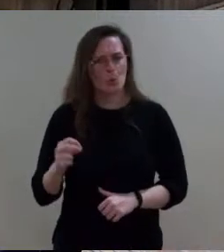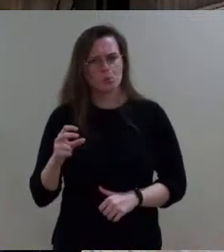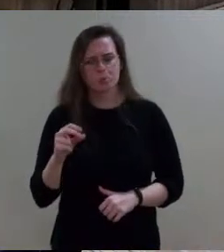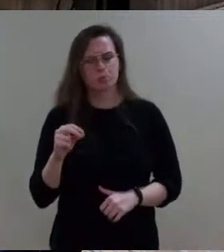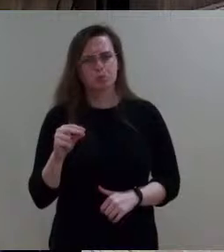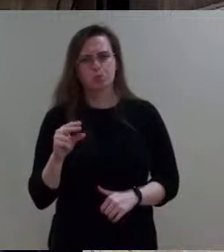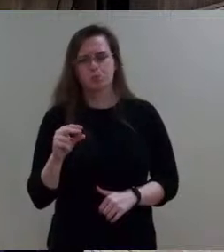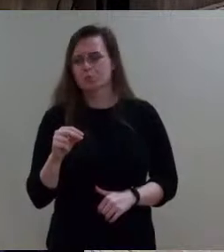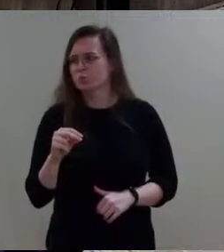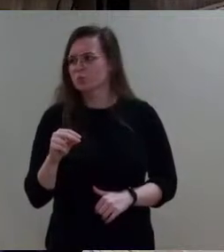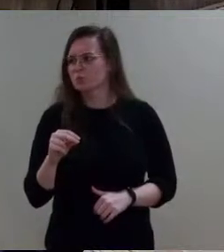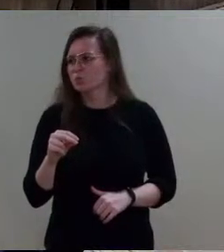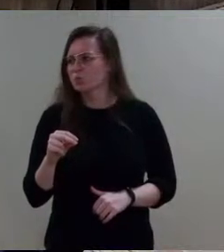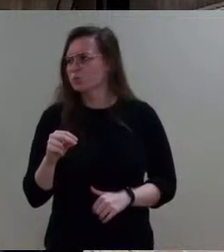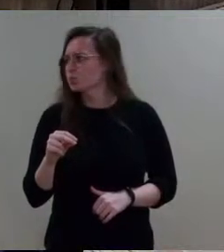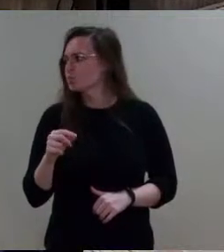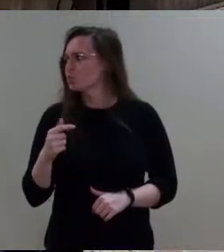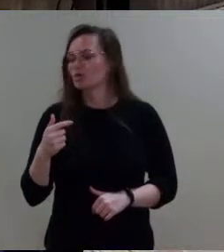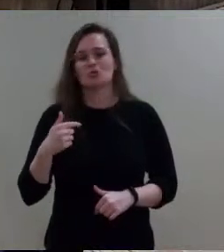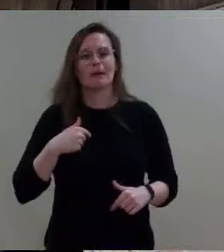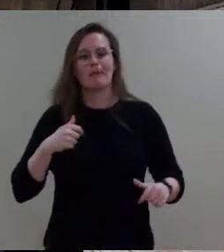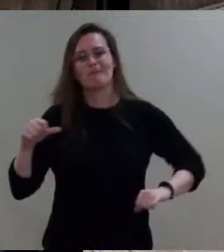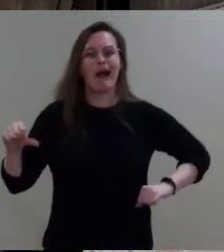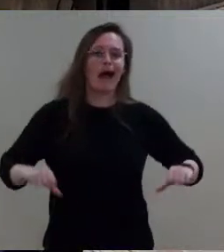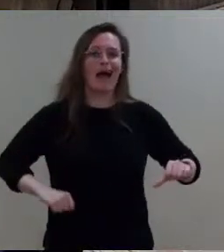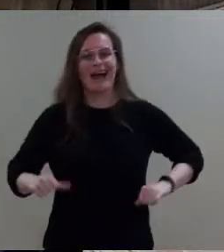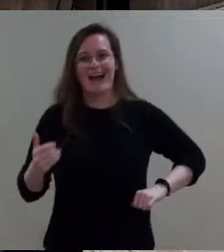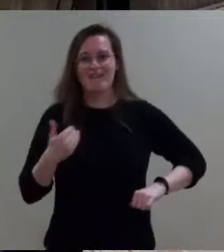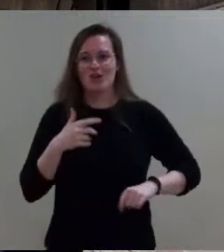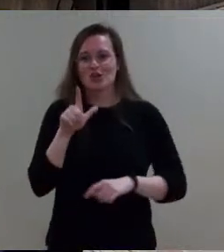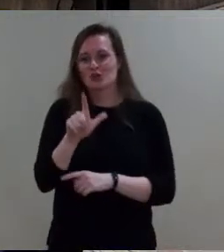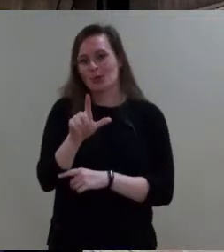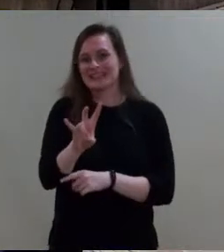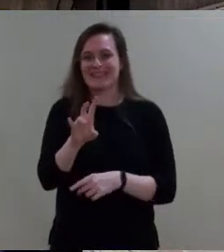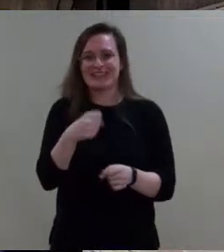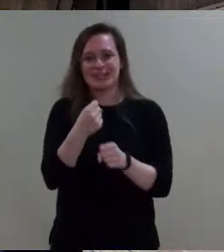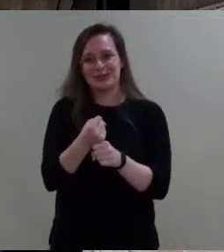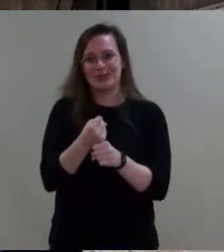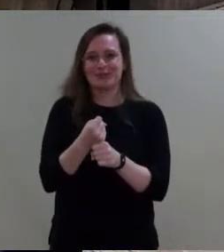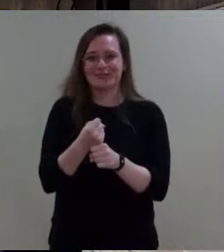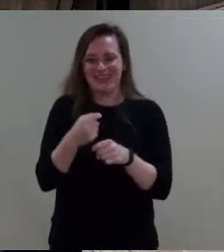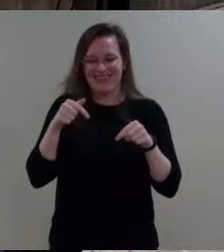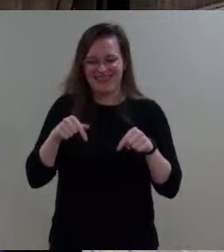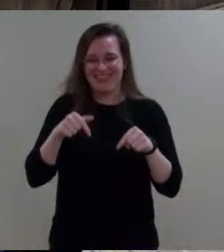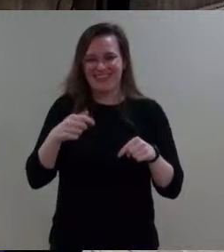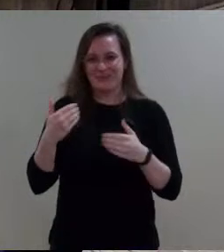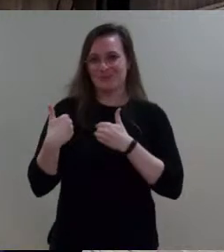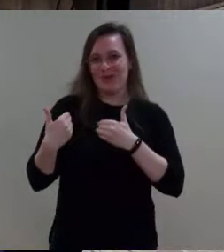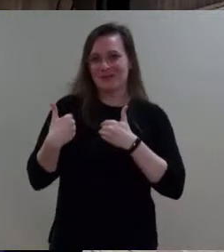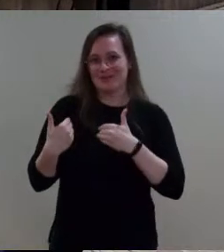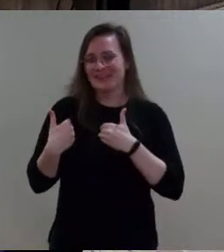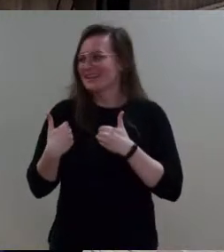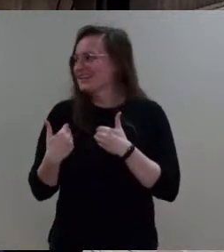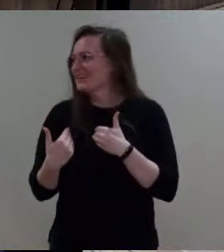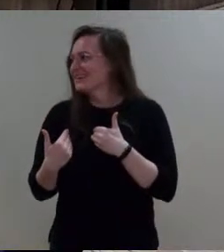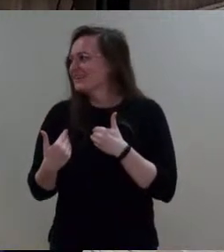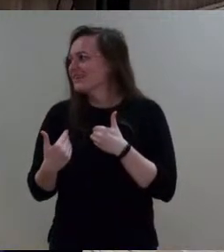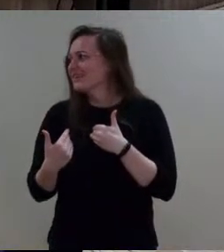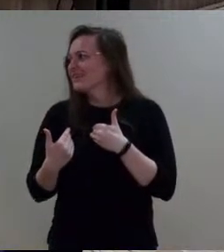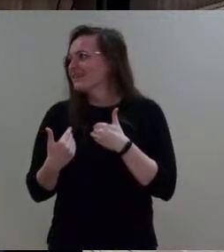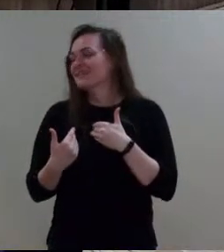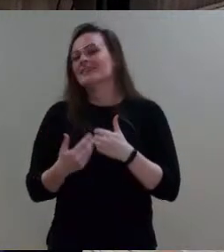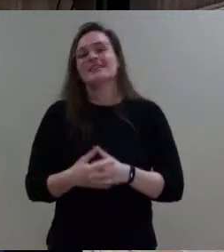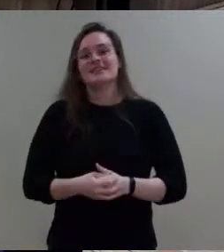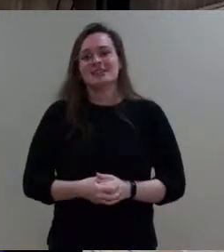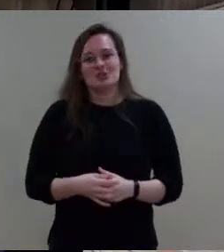even though I bragged about having 27 years' experience in municipal government, the timeline for adopting policy escaped me, and the solicitor was good enough